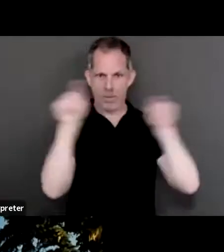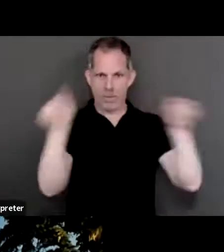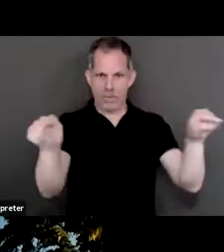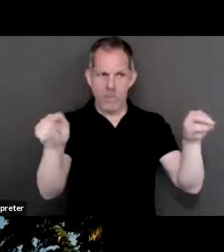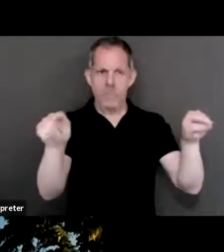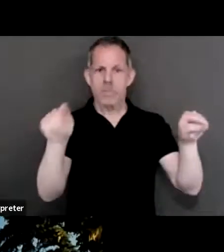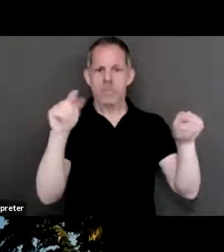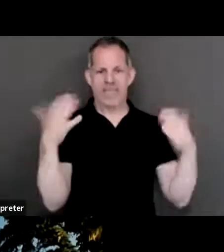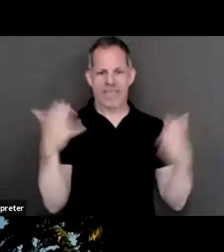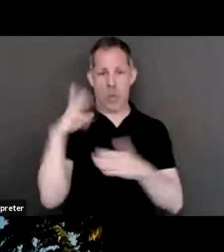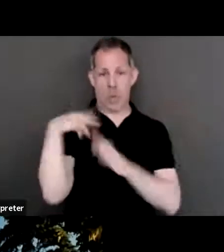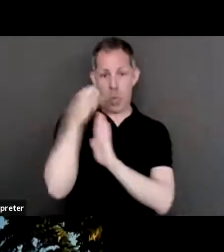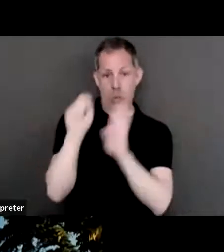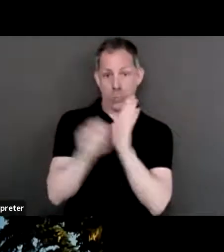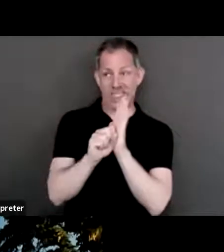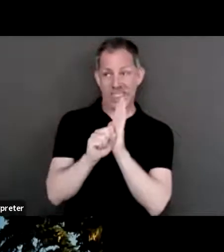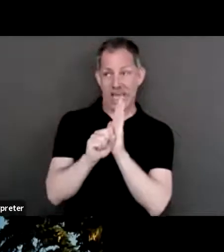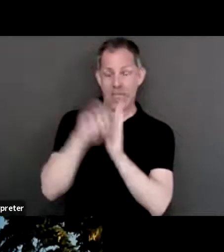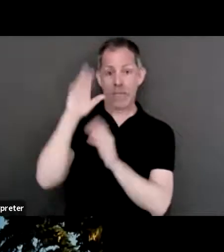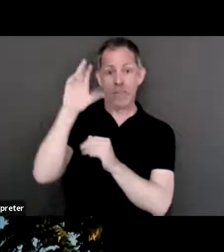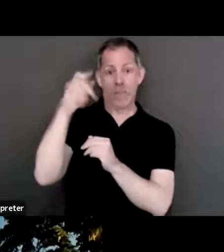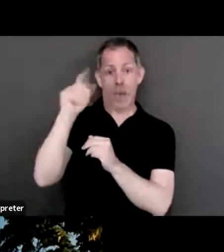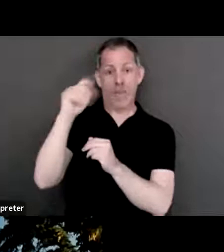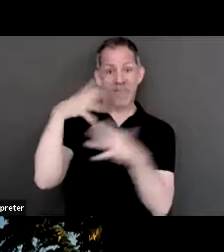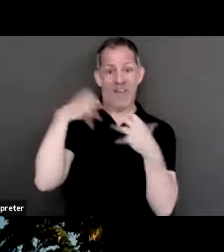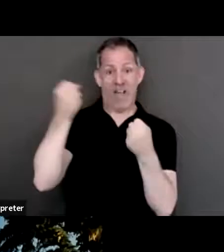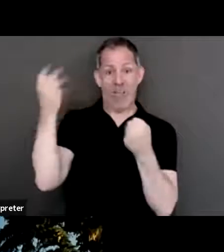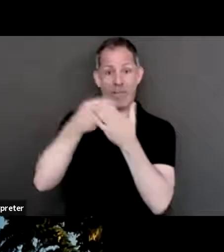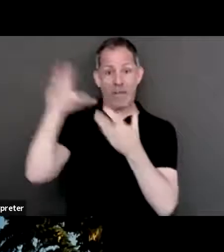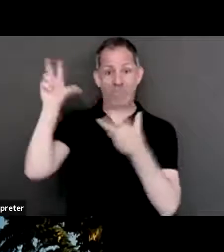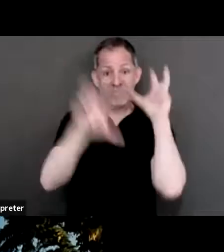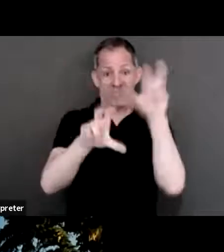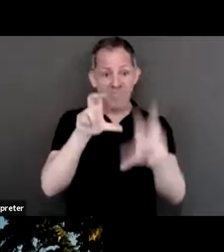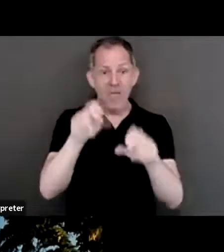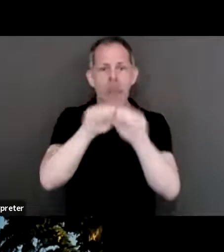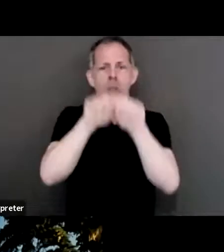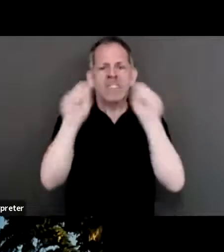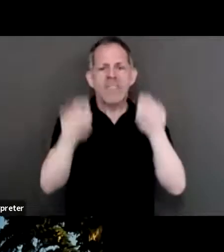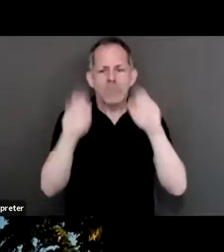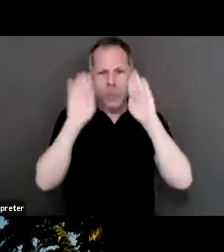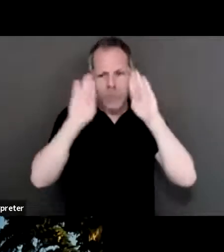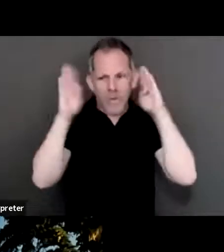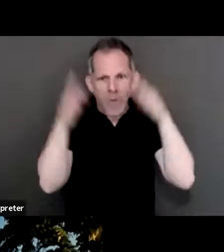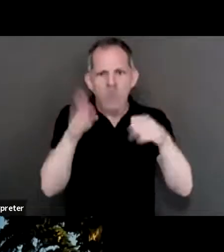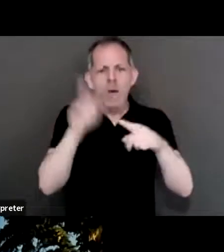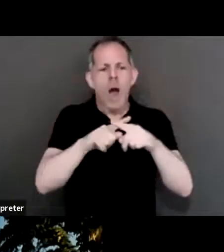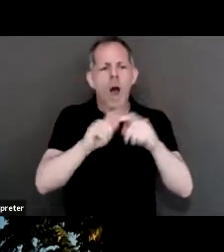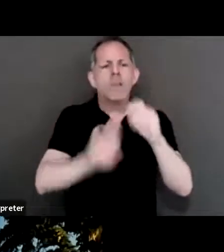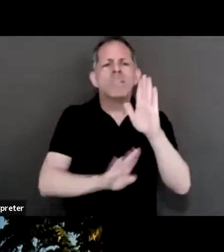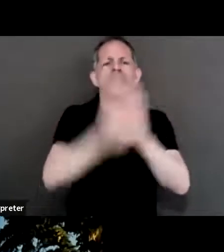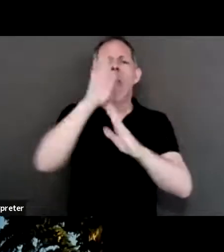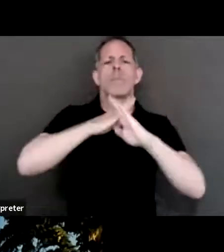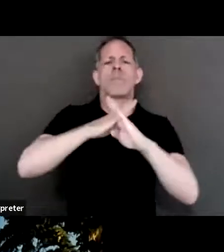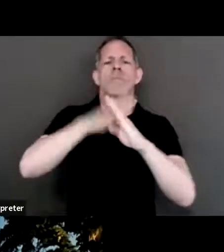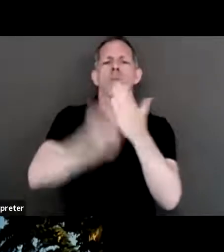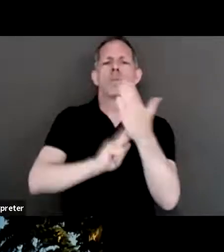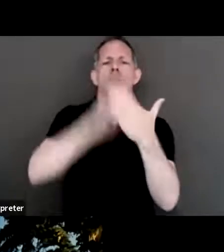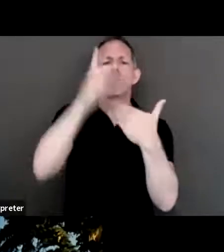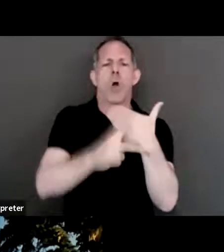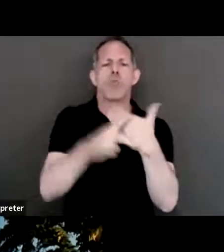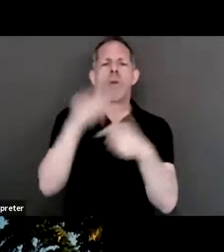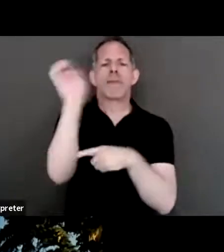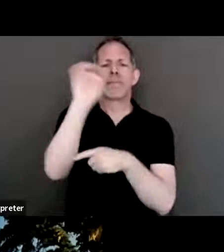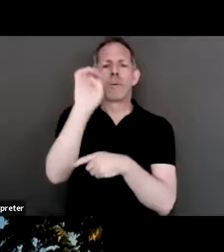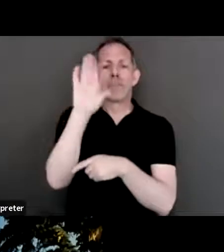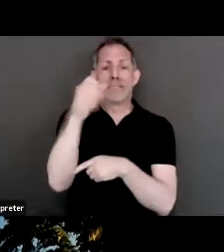in their systems for detecting opioid overdose diagnoses in emergency departments and hospitals. The Snohomish